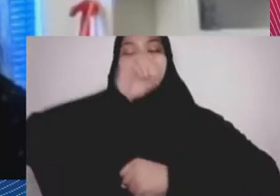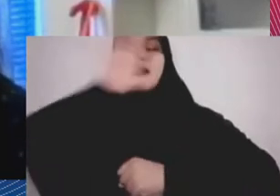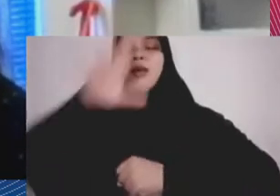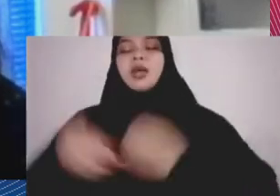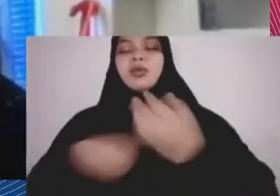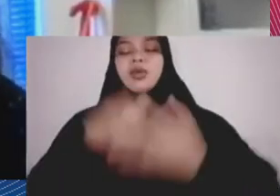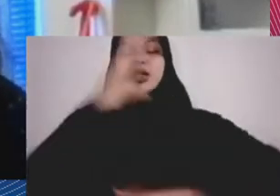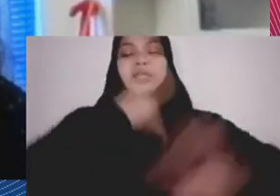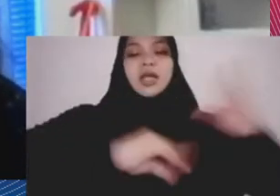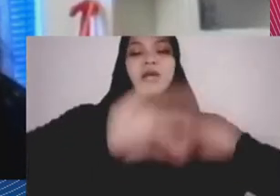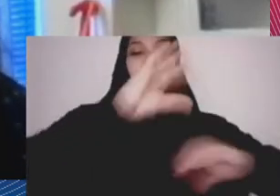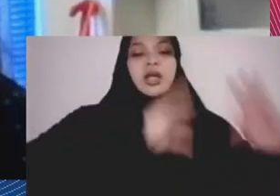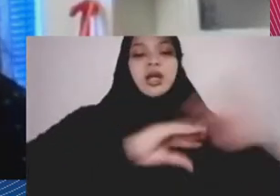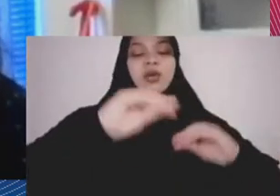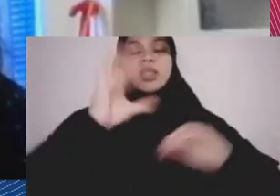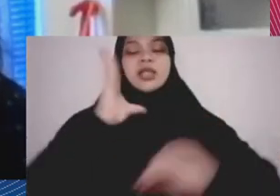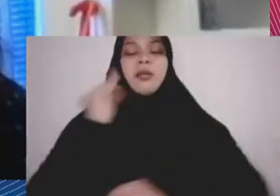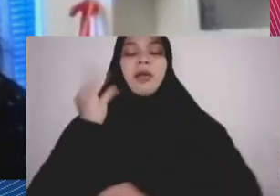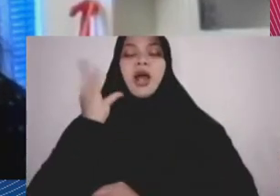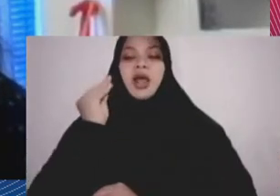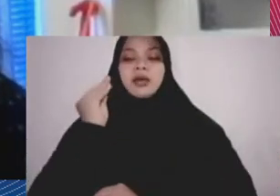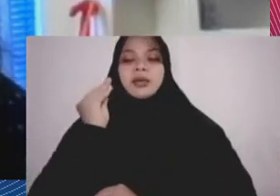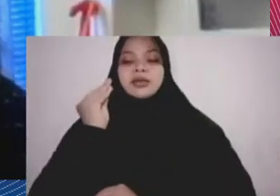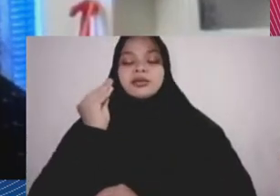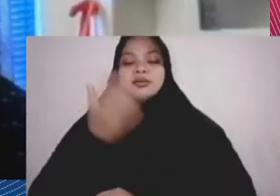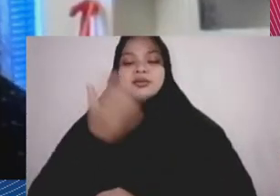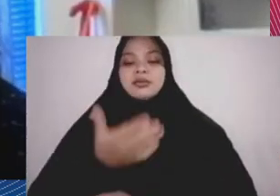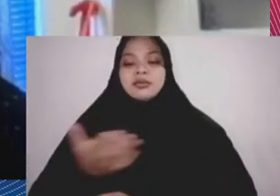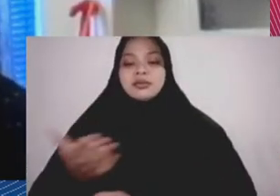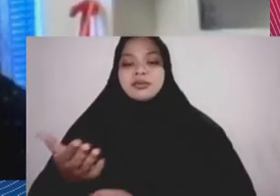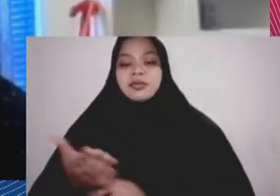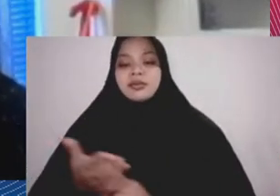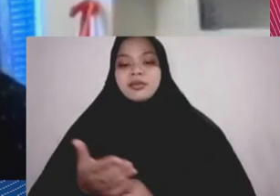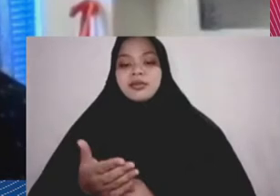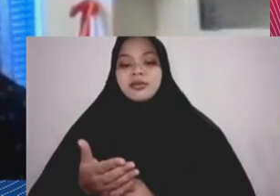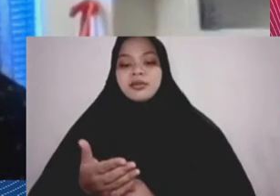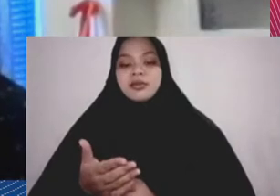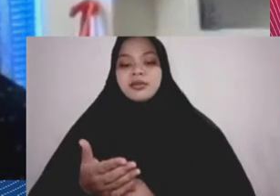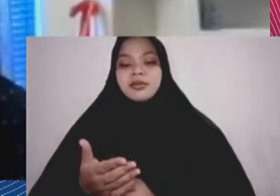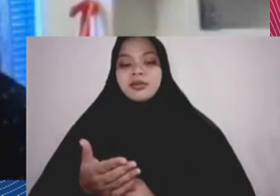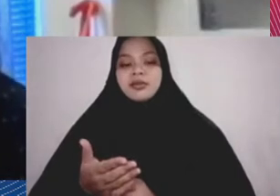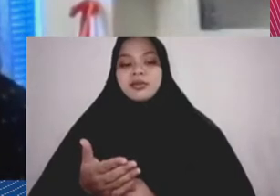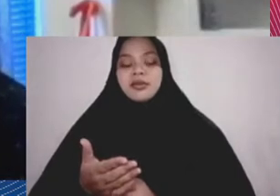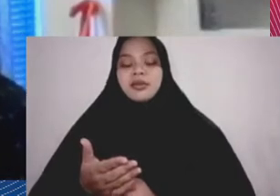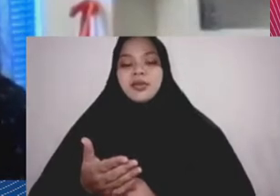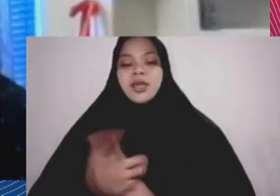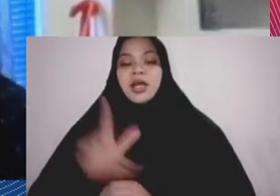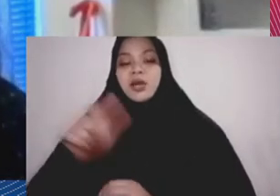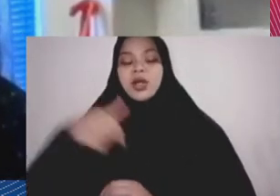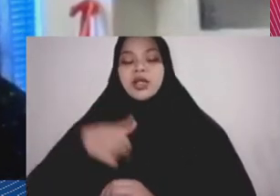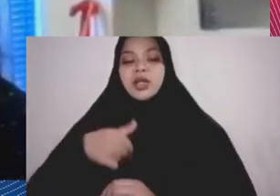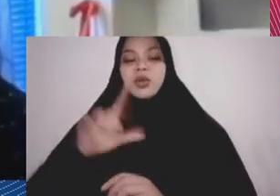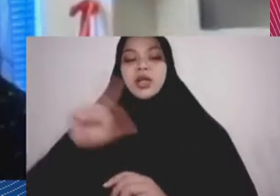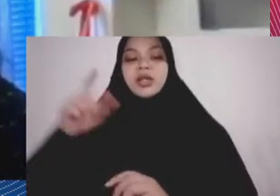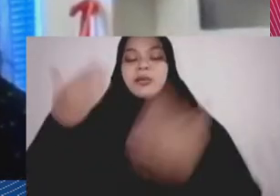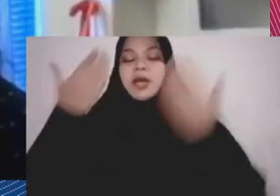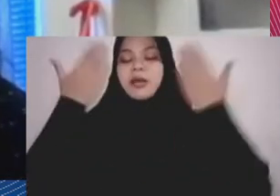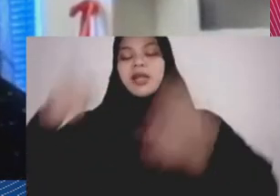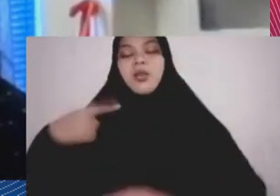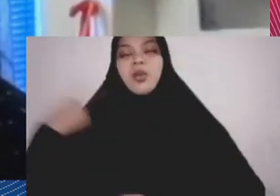her experiences and trying to tell the public how they can